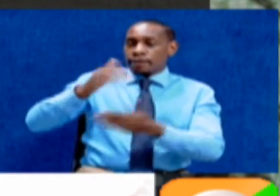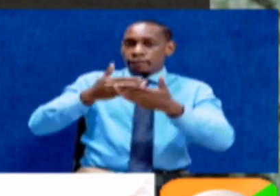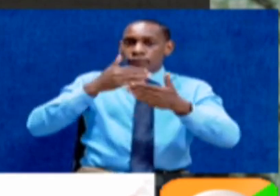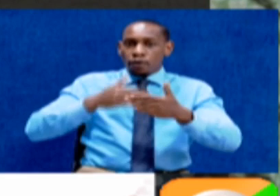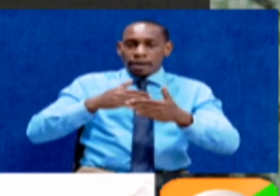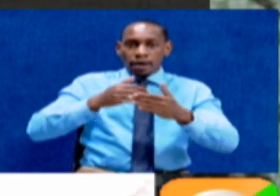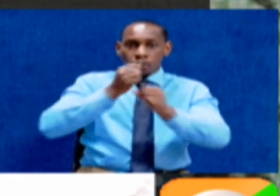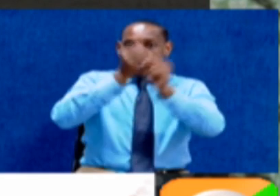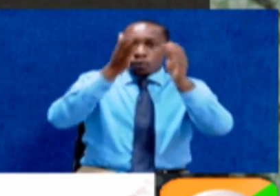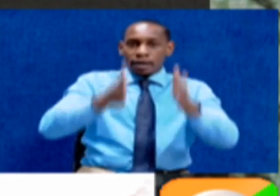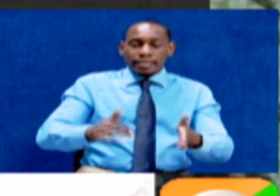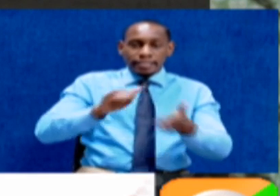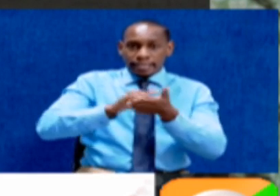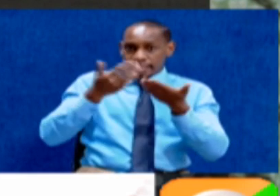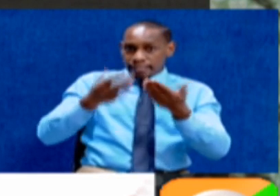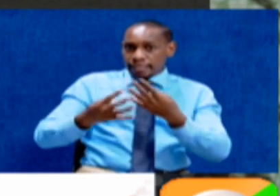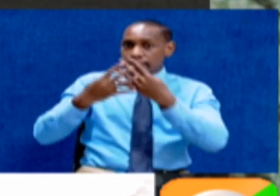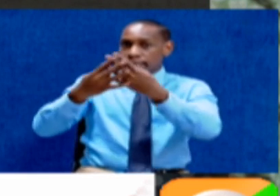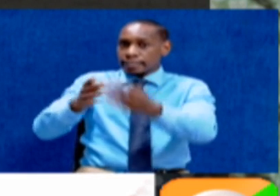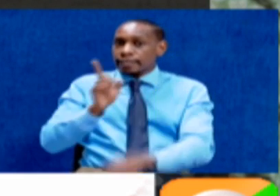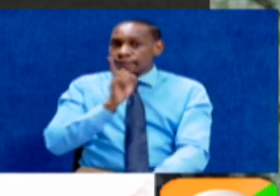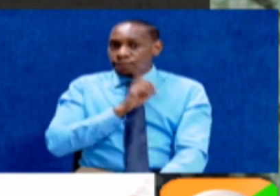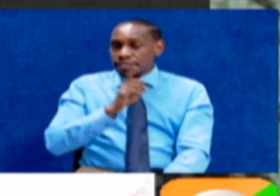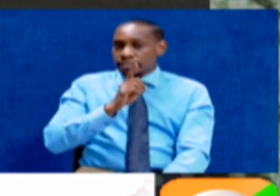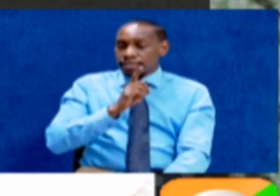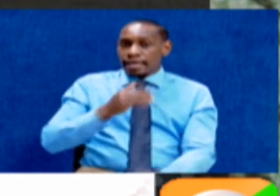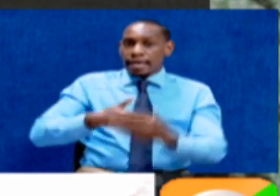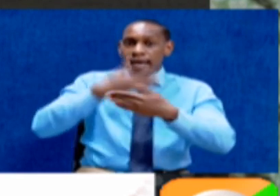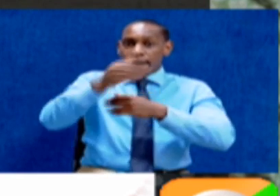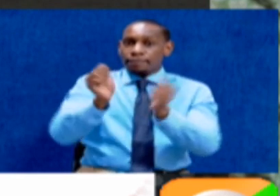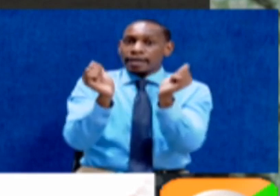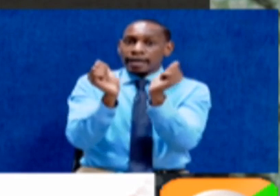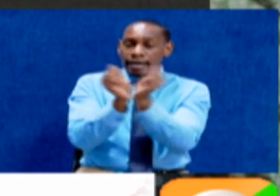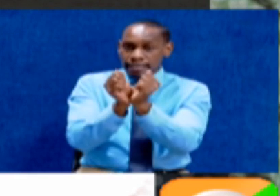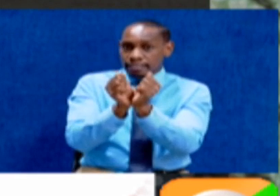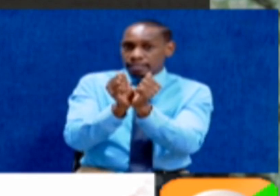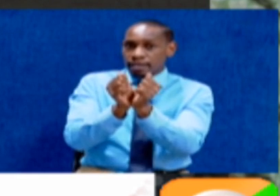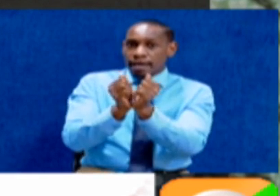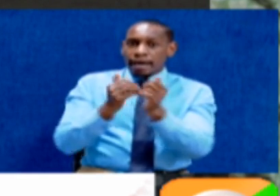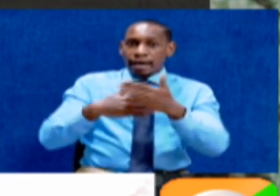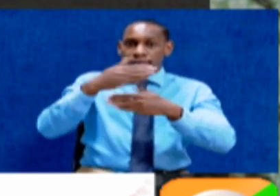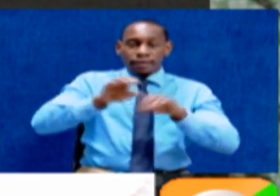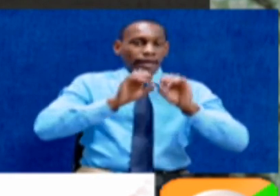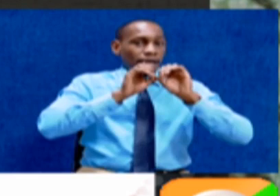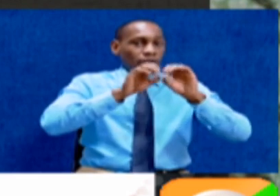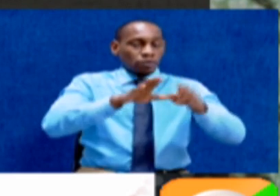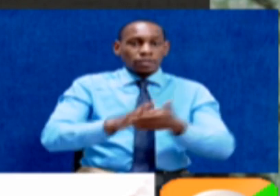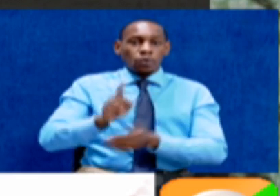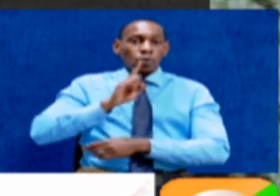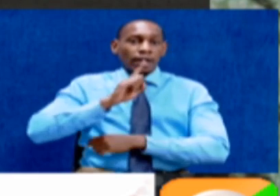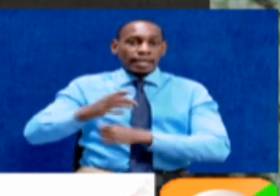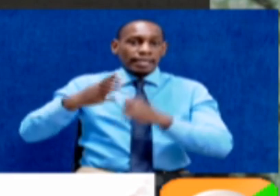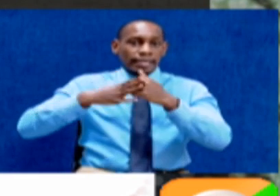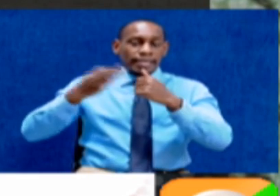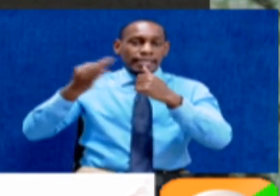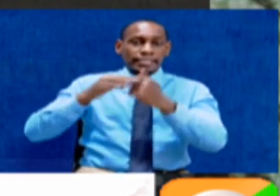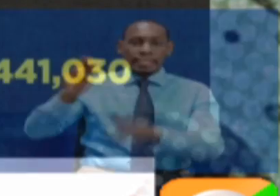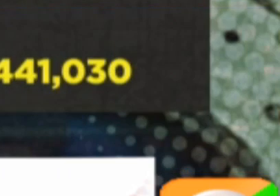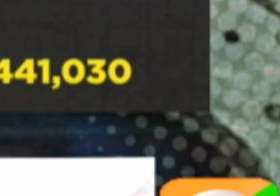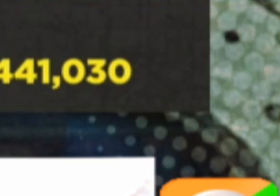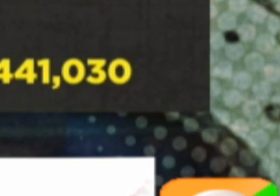former employees who are now in custody following the arrest over the alleged loss of